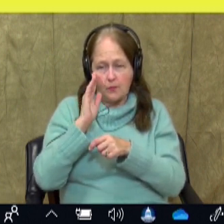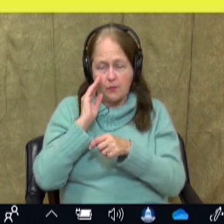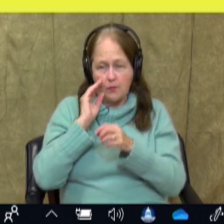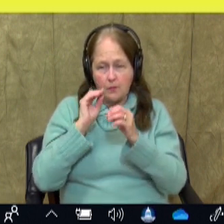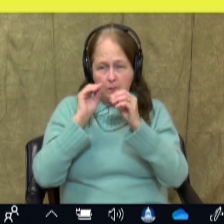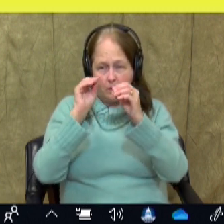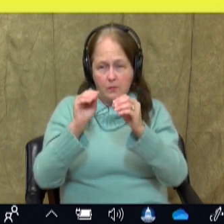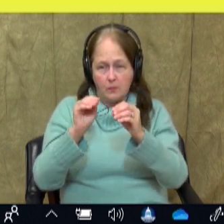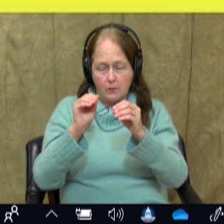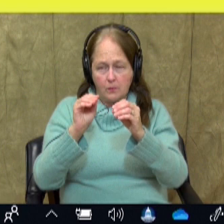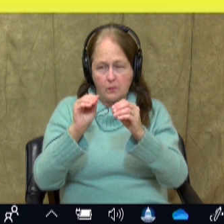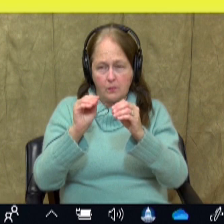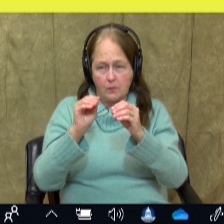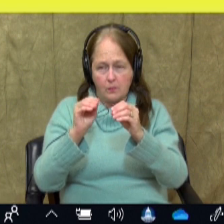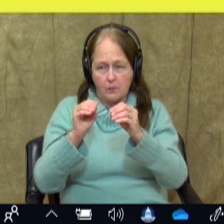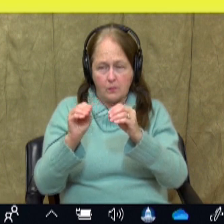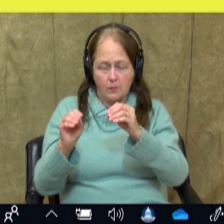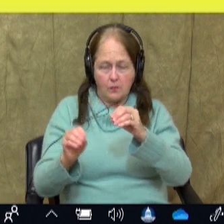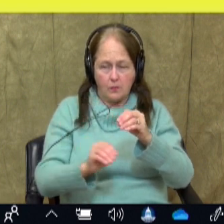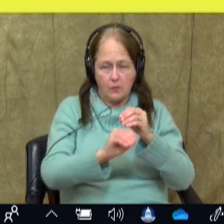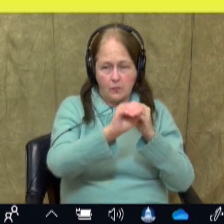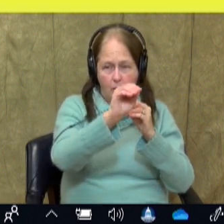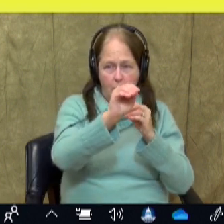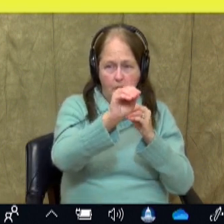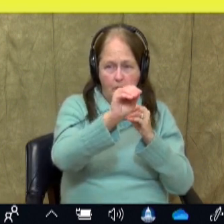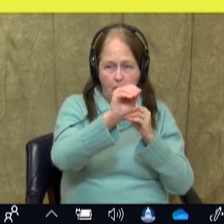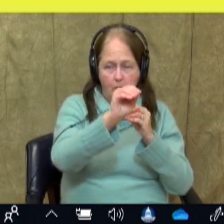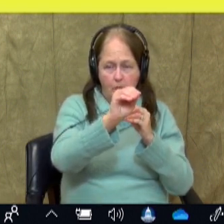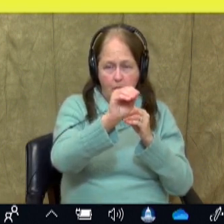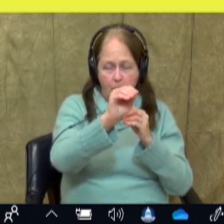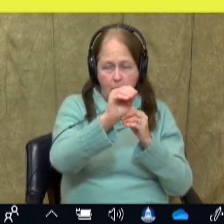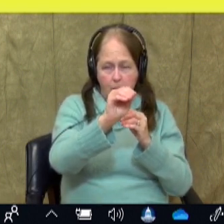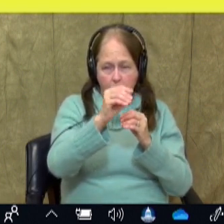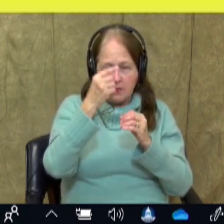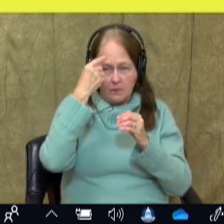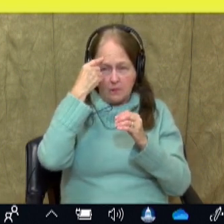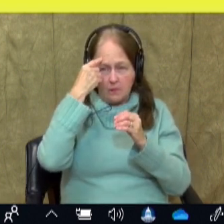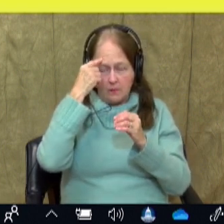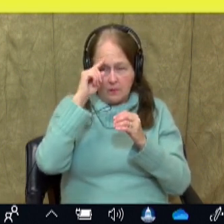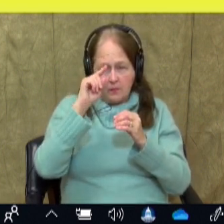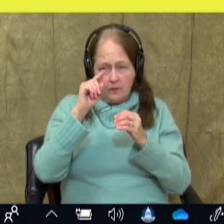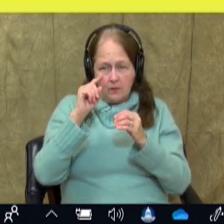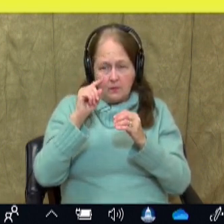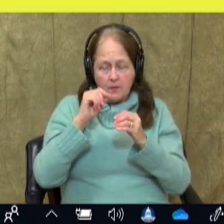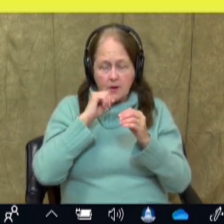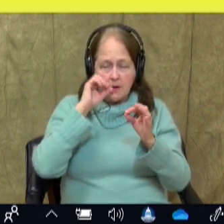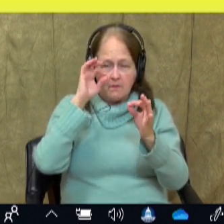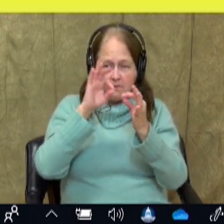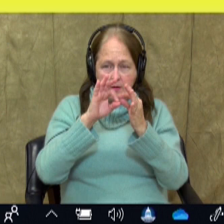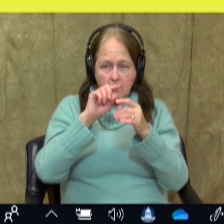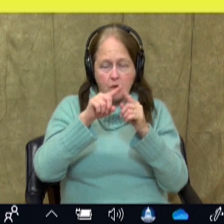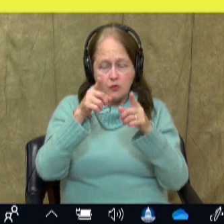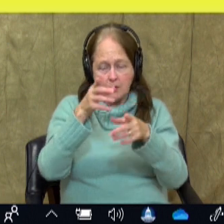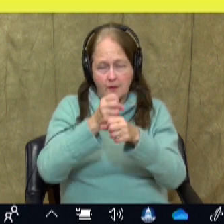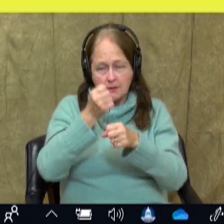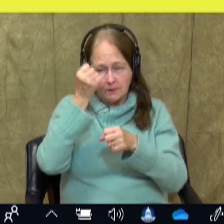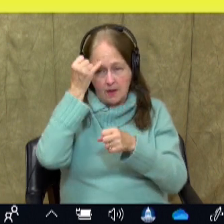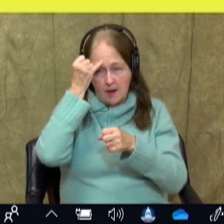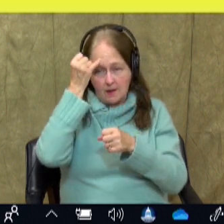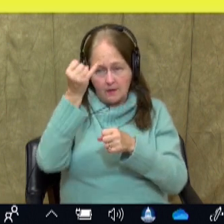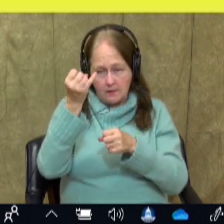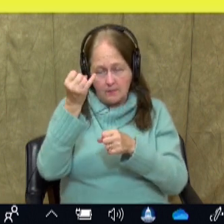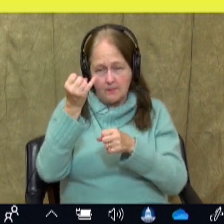pull this one over here for, it's not going to quite fit, but you get the idea